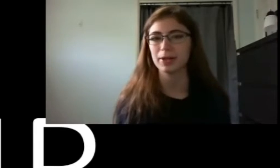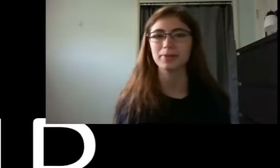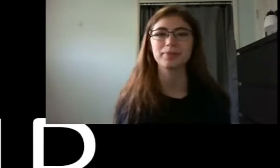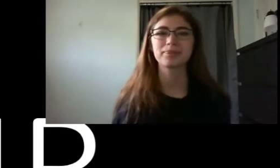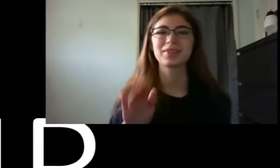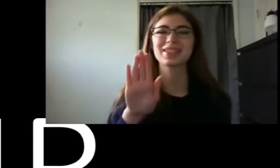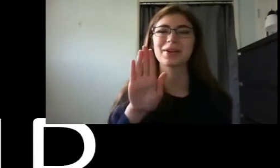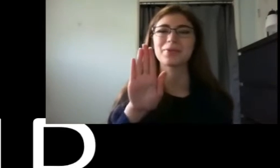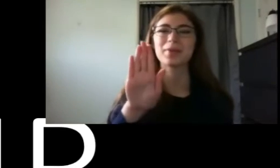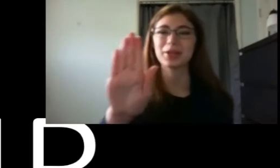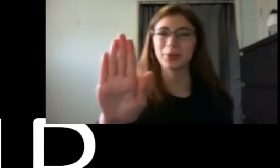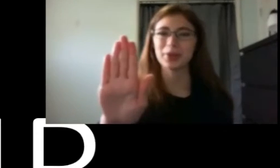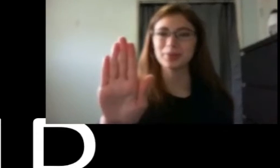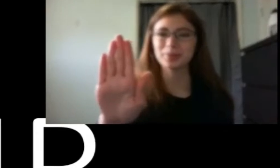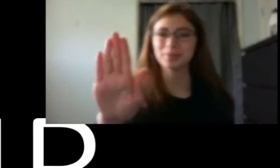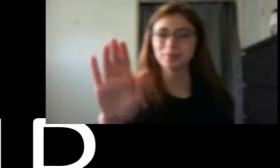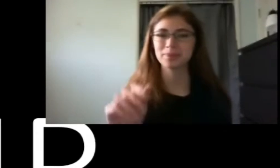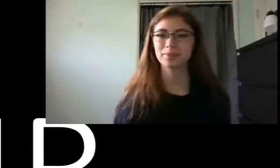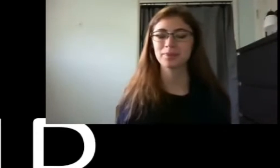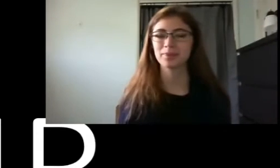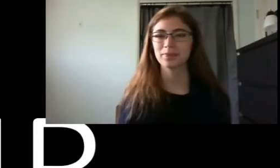talking about. So, your.